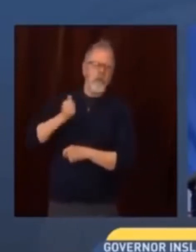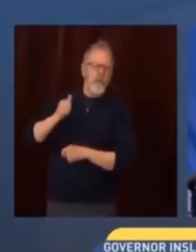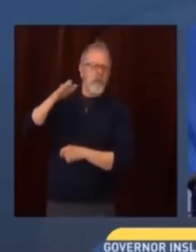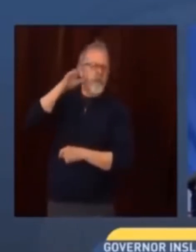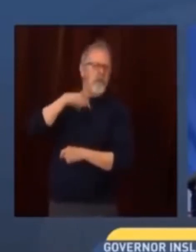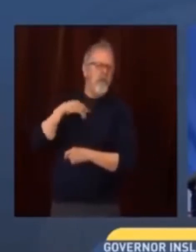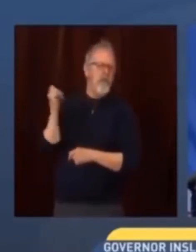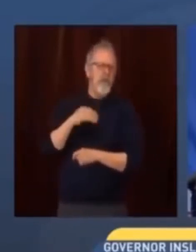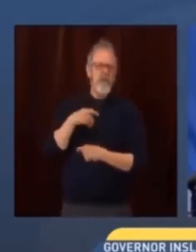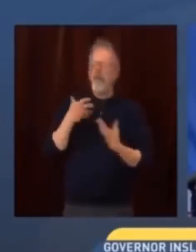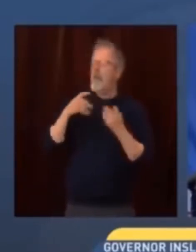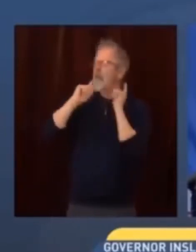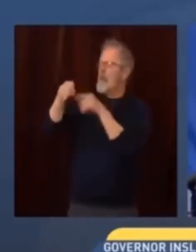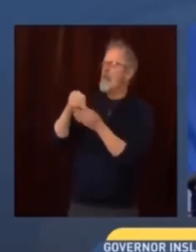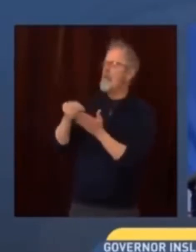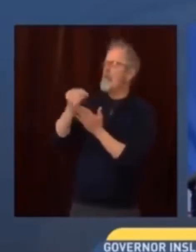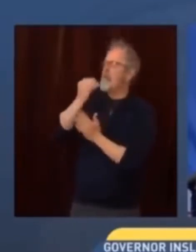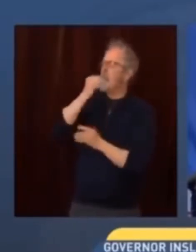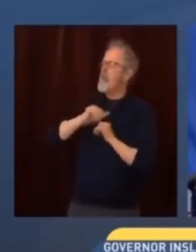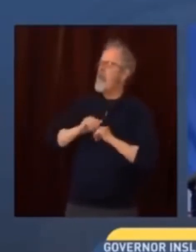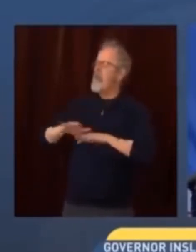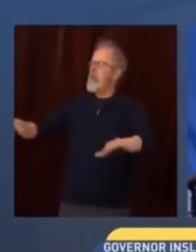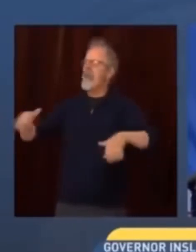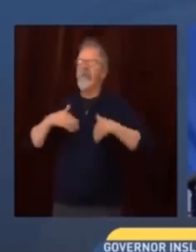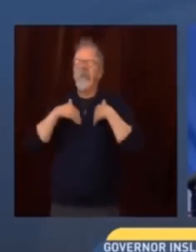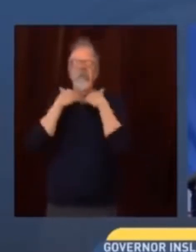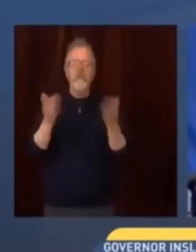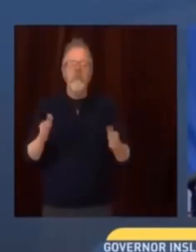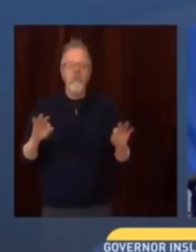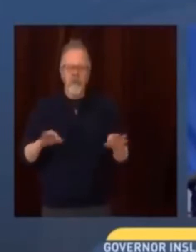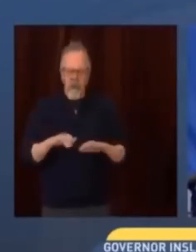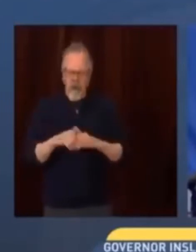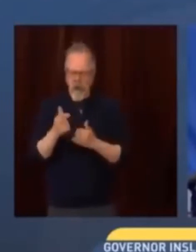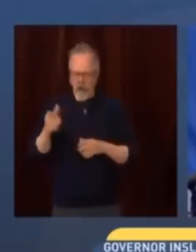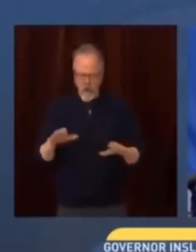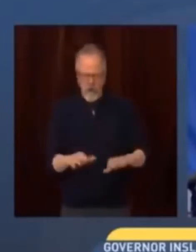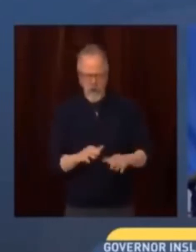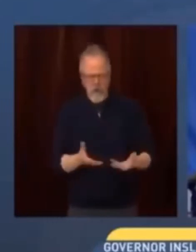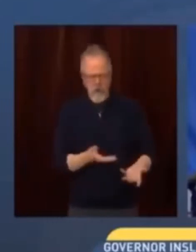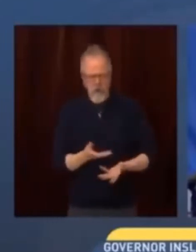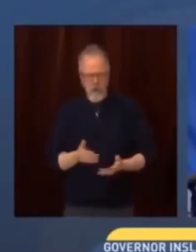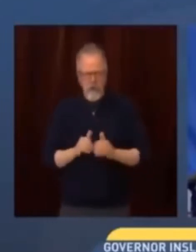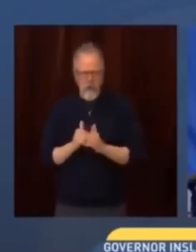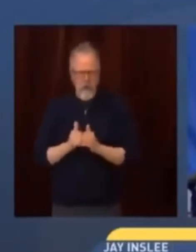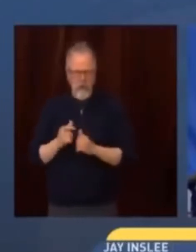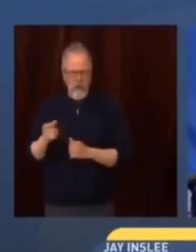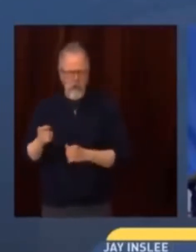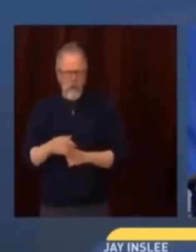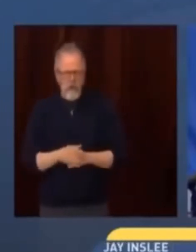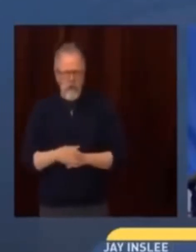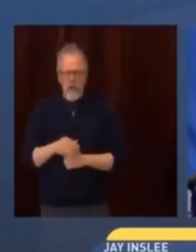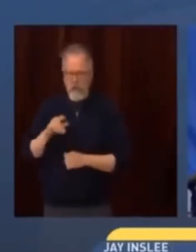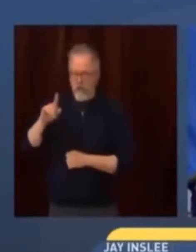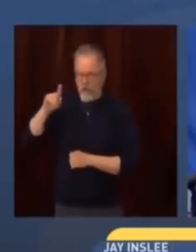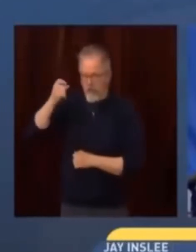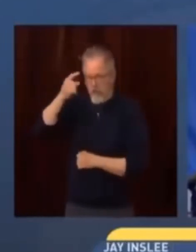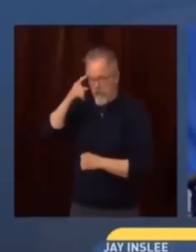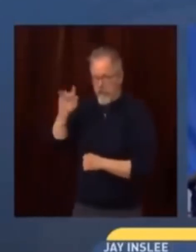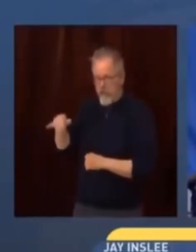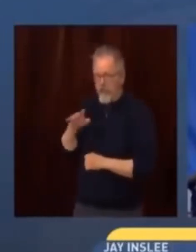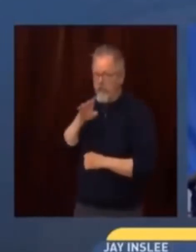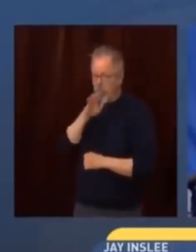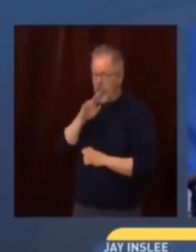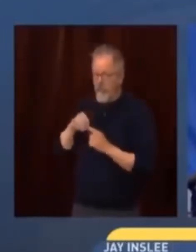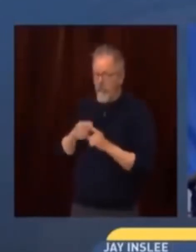groceries than that you've said they can't do that how will you make sure they don't well that's why I referred to the family support personnel we will have